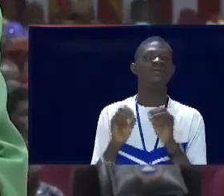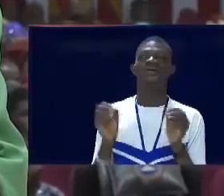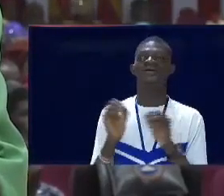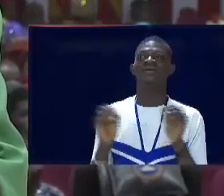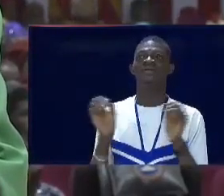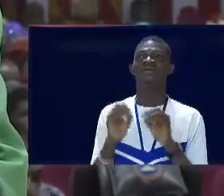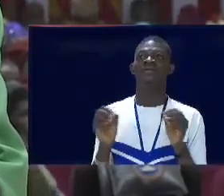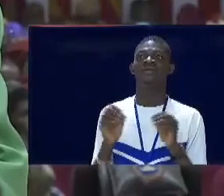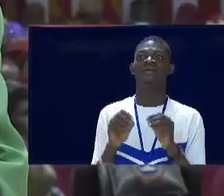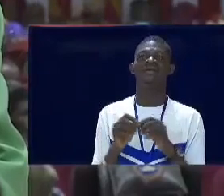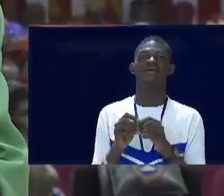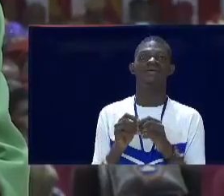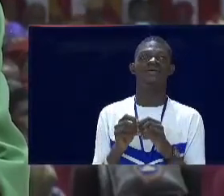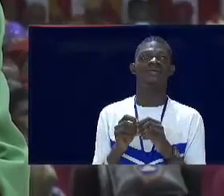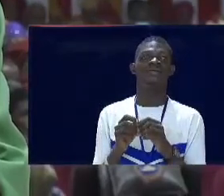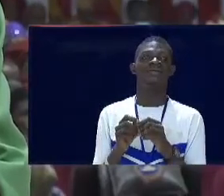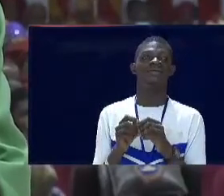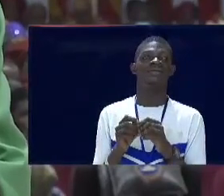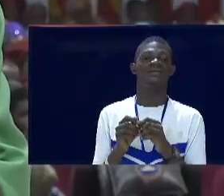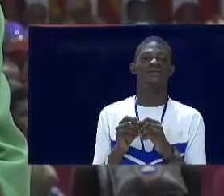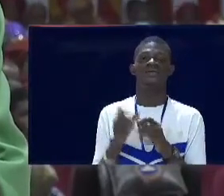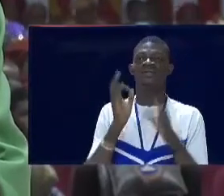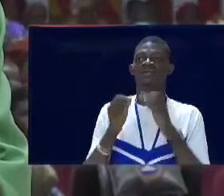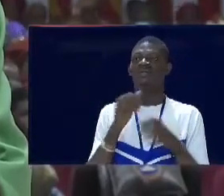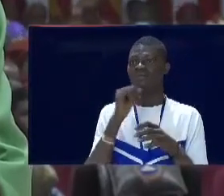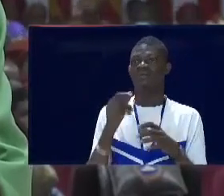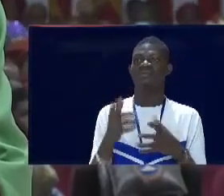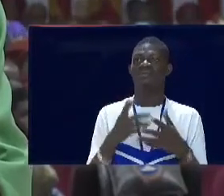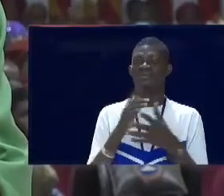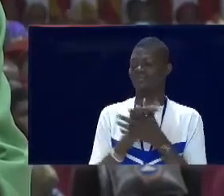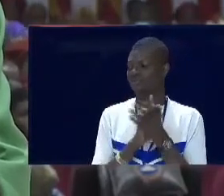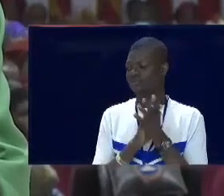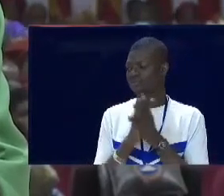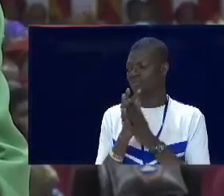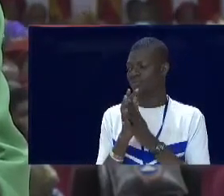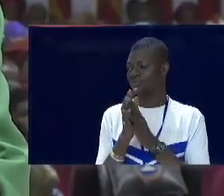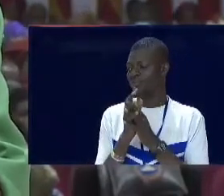Eniti ye o ba ti ri akaragba e ki hallelujah.